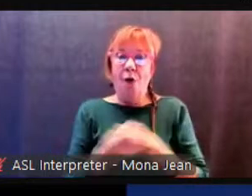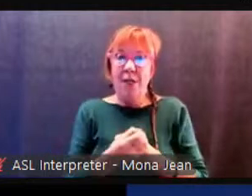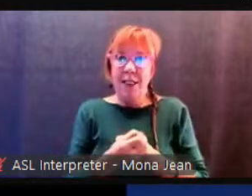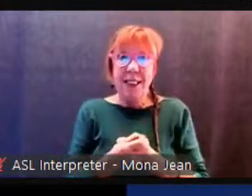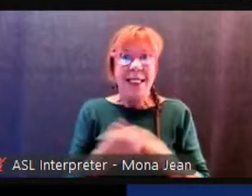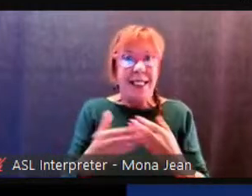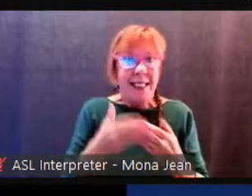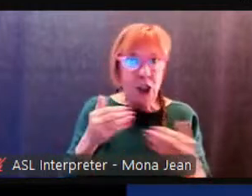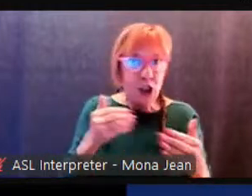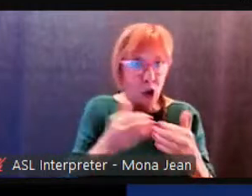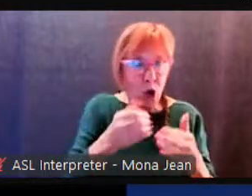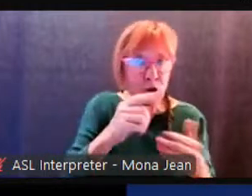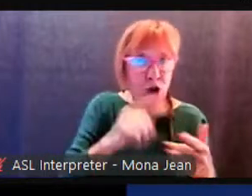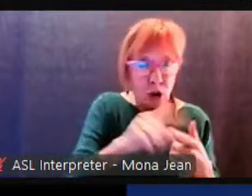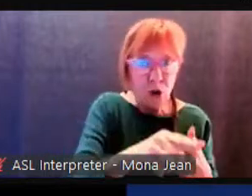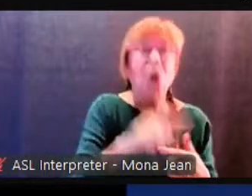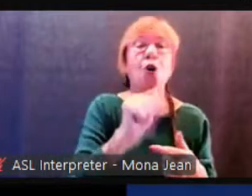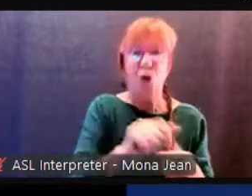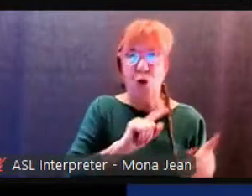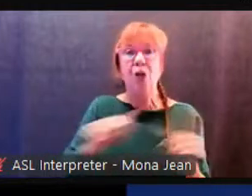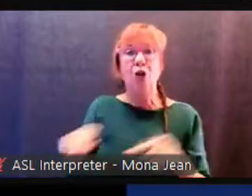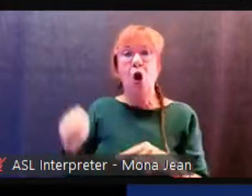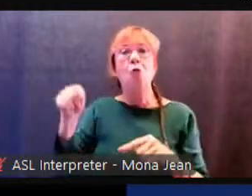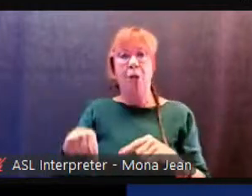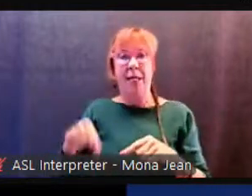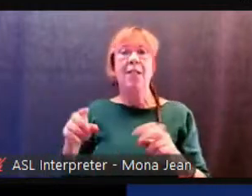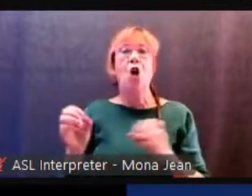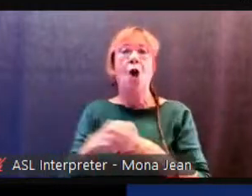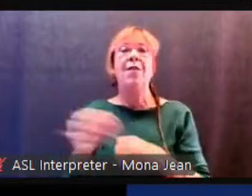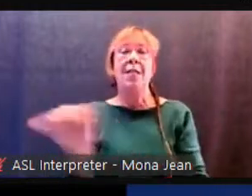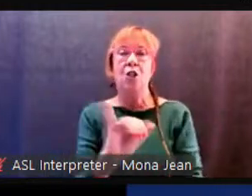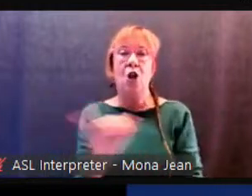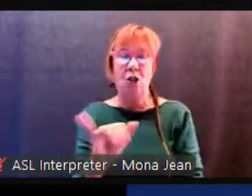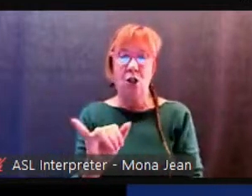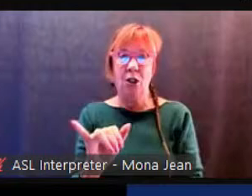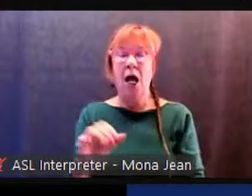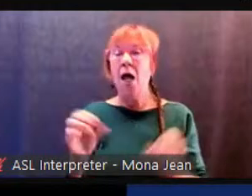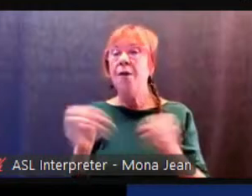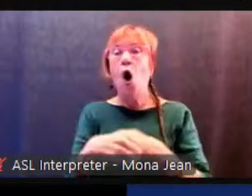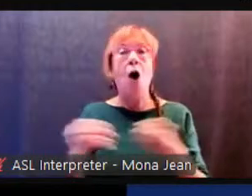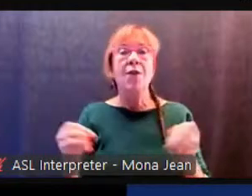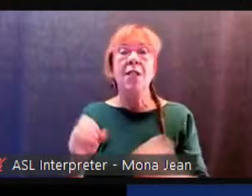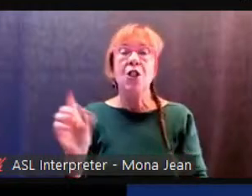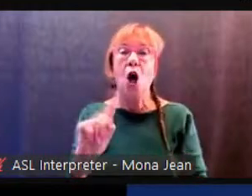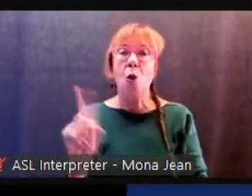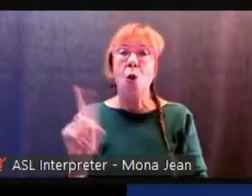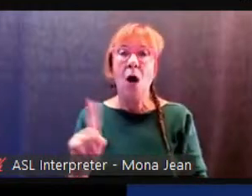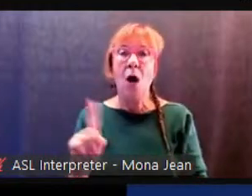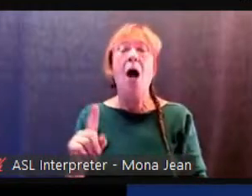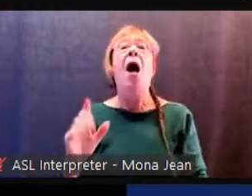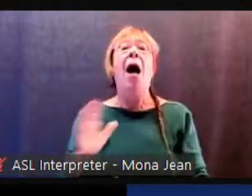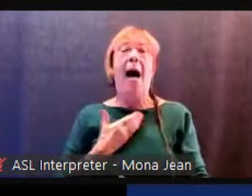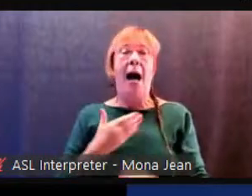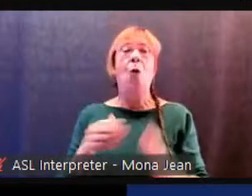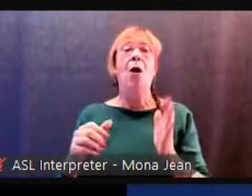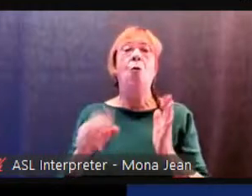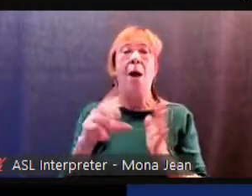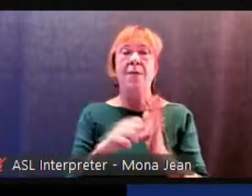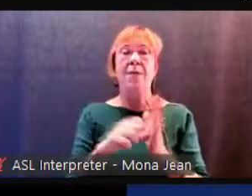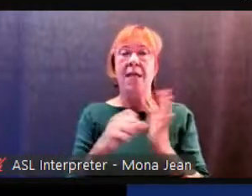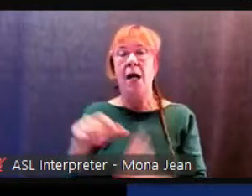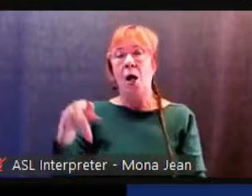those offices to get assistance from planning as well. You can find those office locations on planning's website at